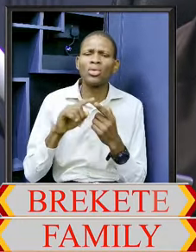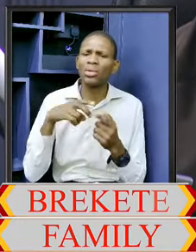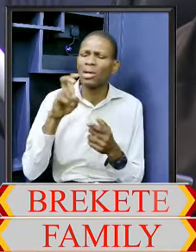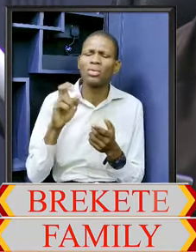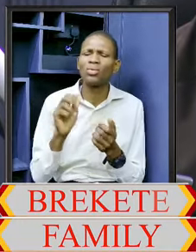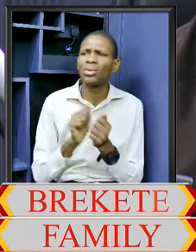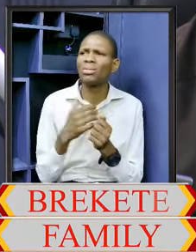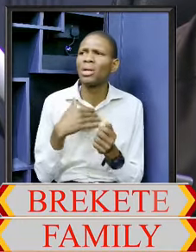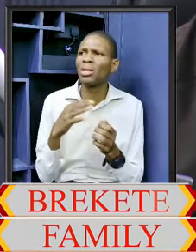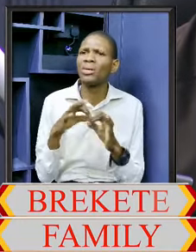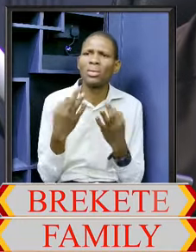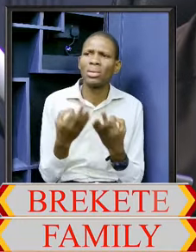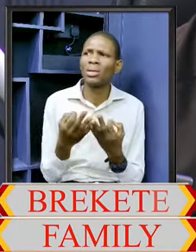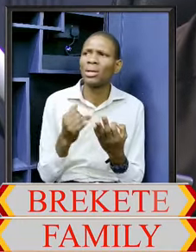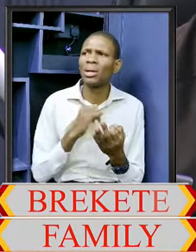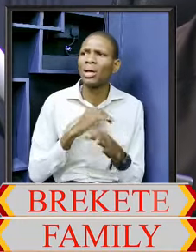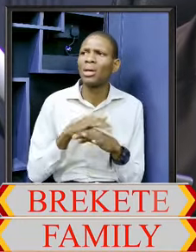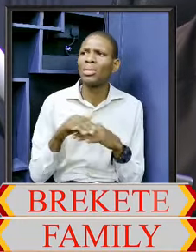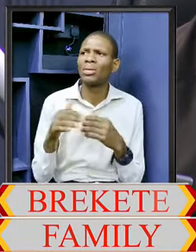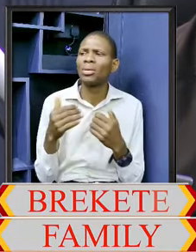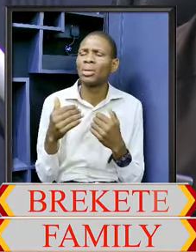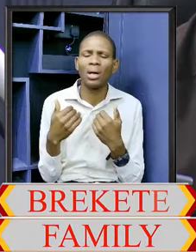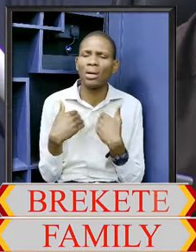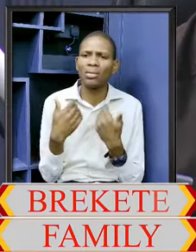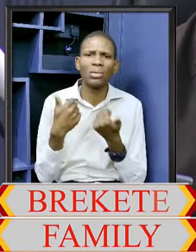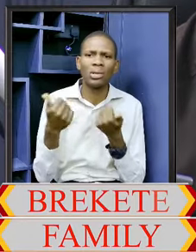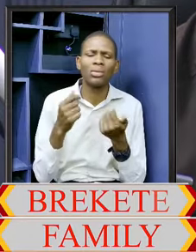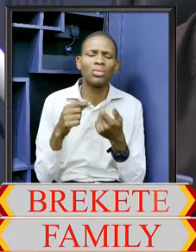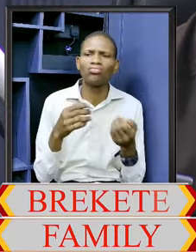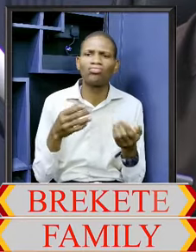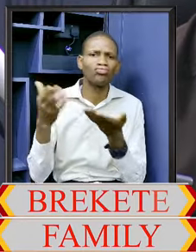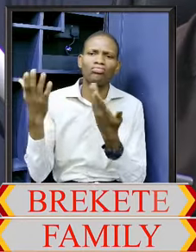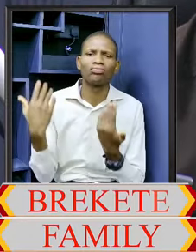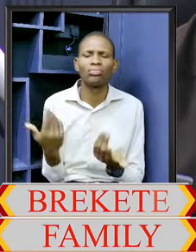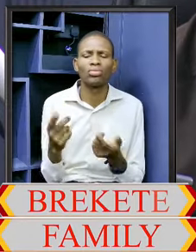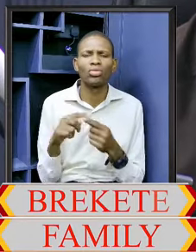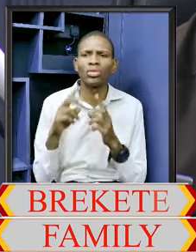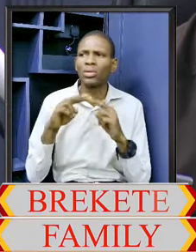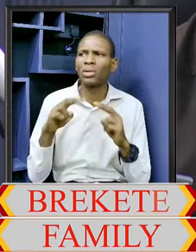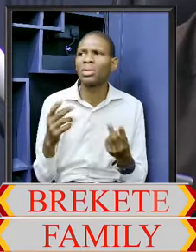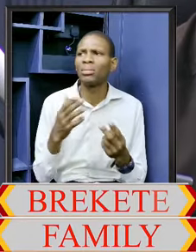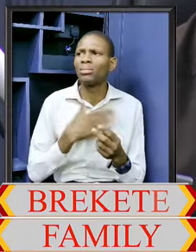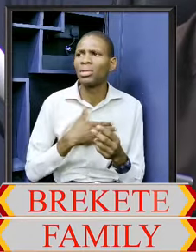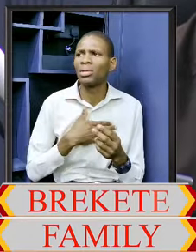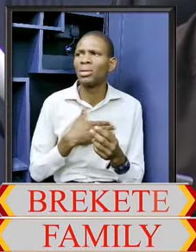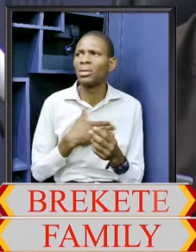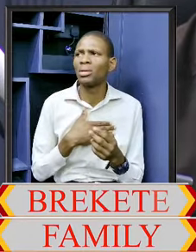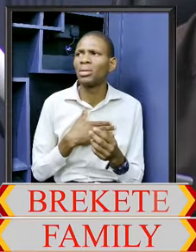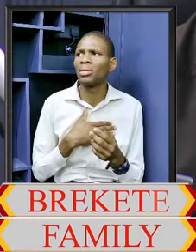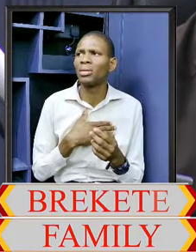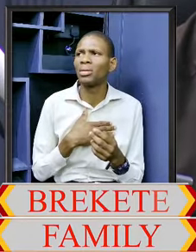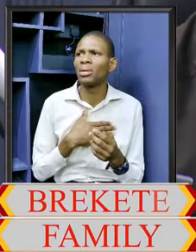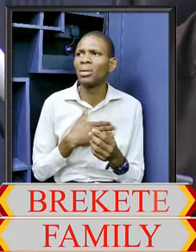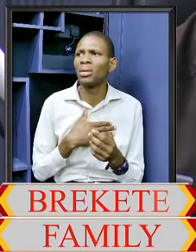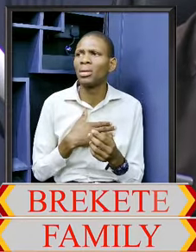own family. I don't have what to carry my children and my wife down to the village. Say, please.